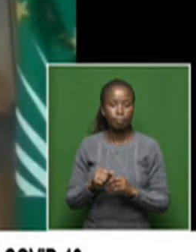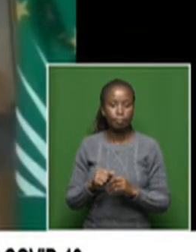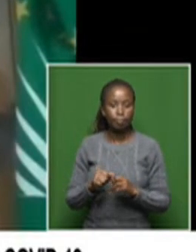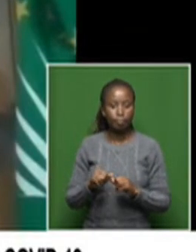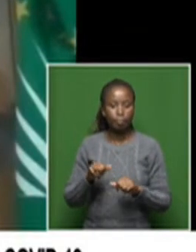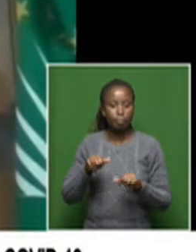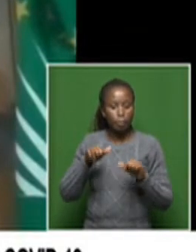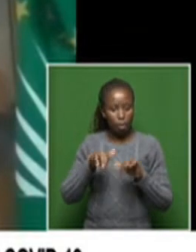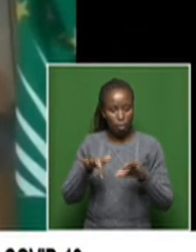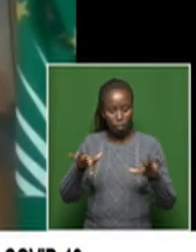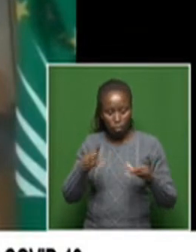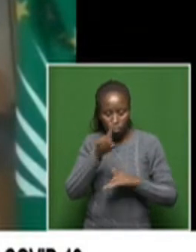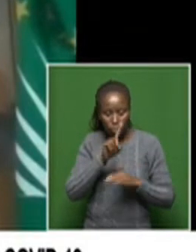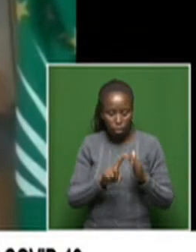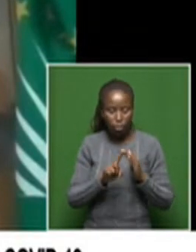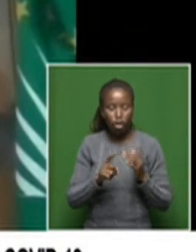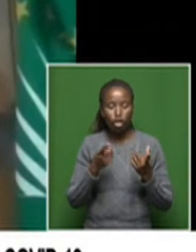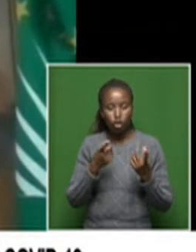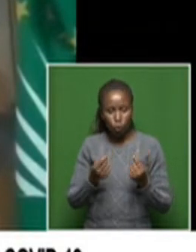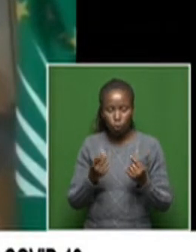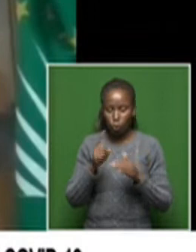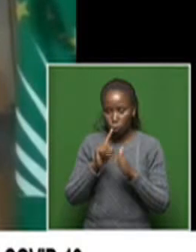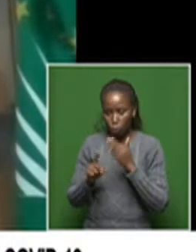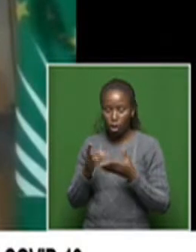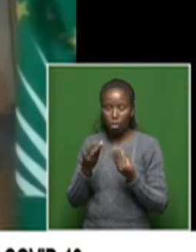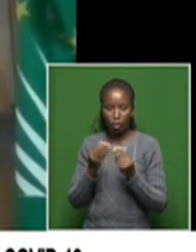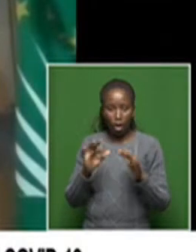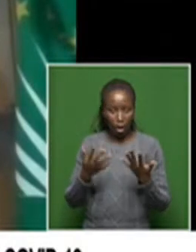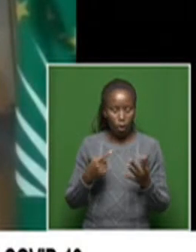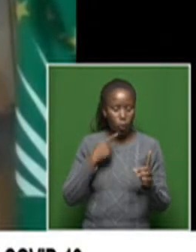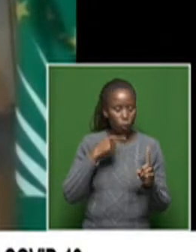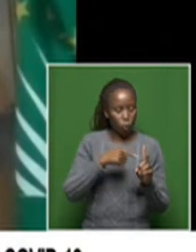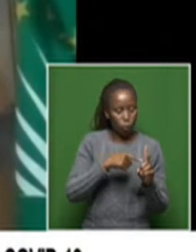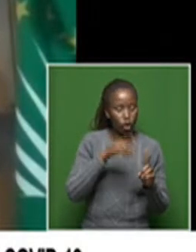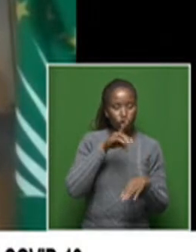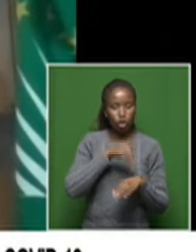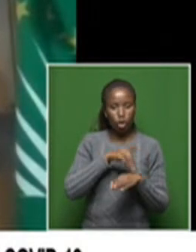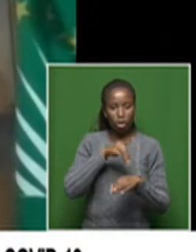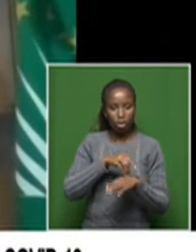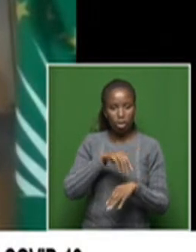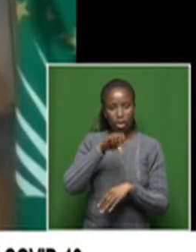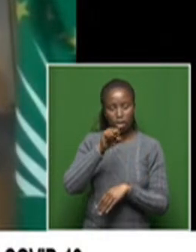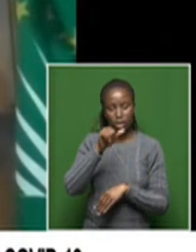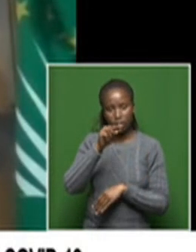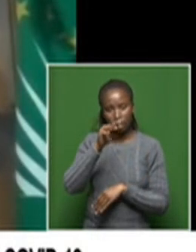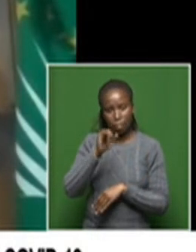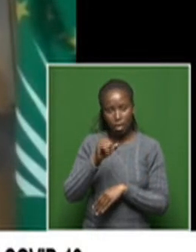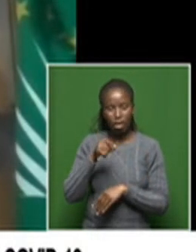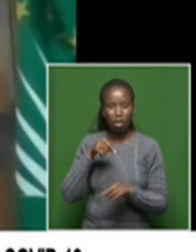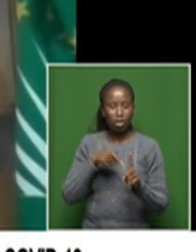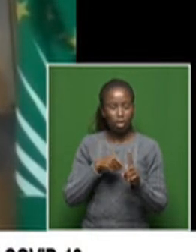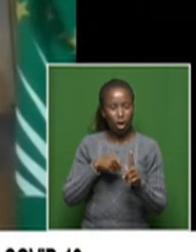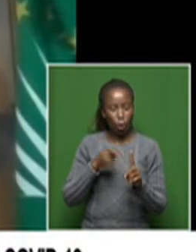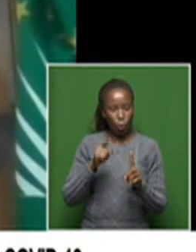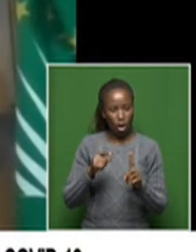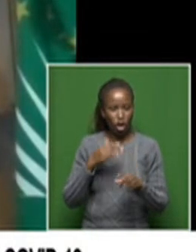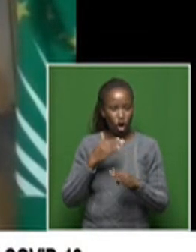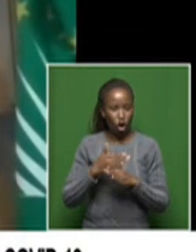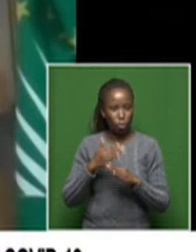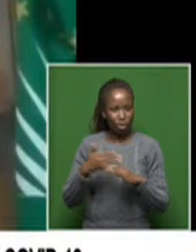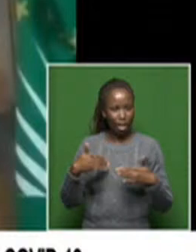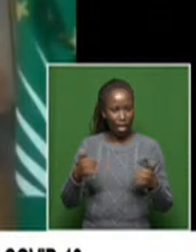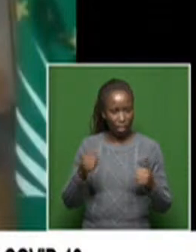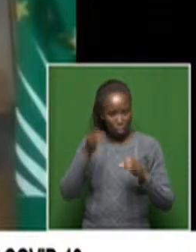Kisnesami will go into the details in terms of our occupational health as our occupational health expert, in terms of